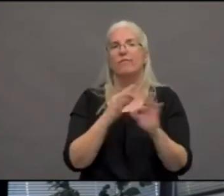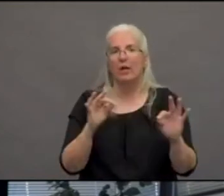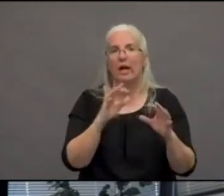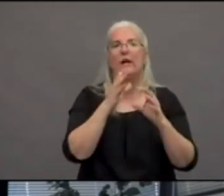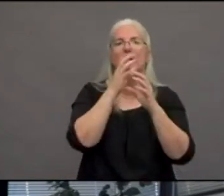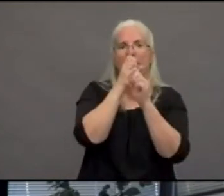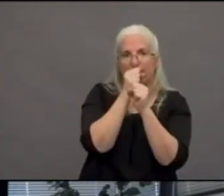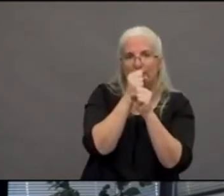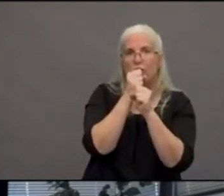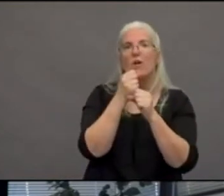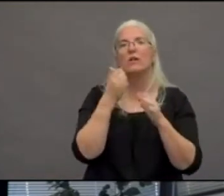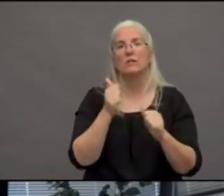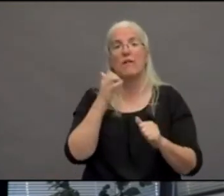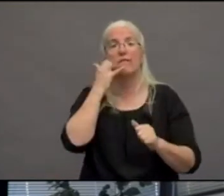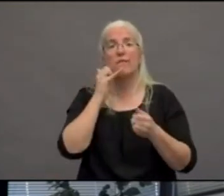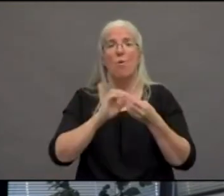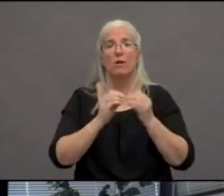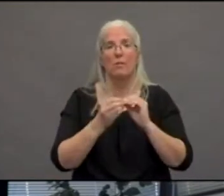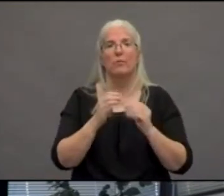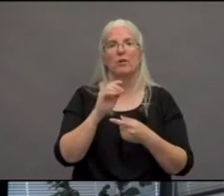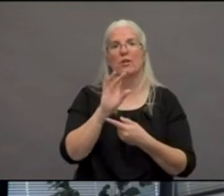crisis hotline number is